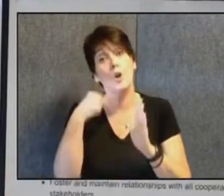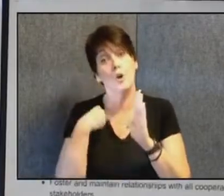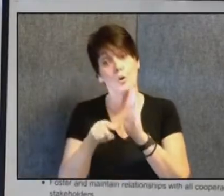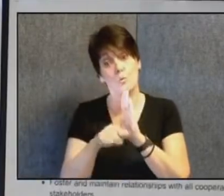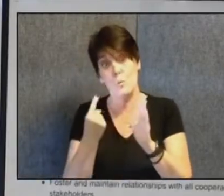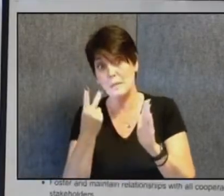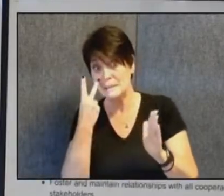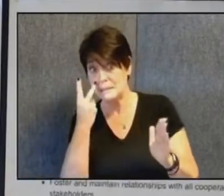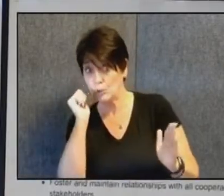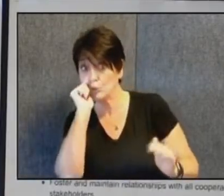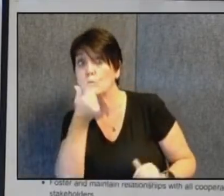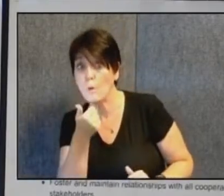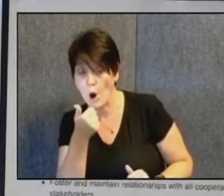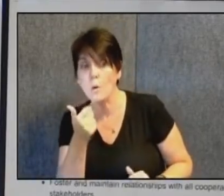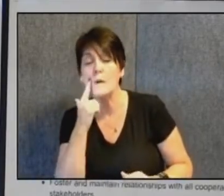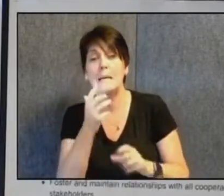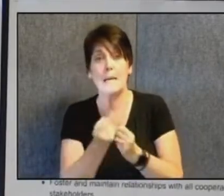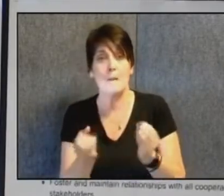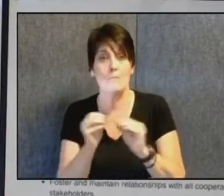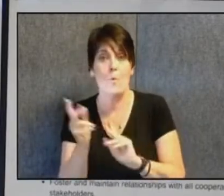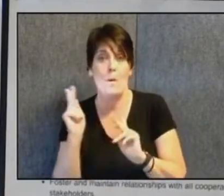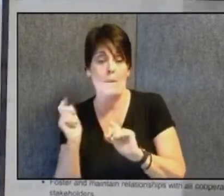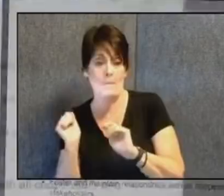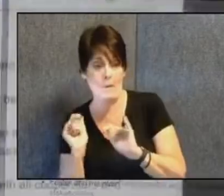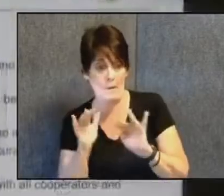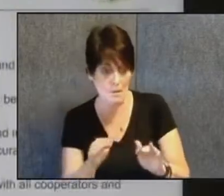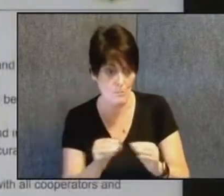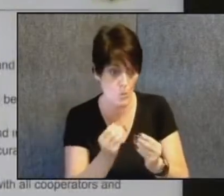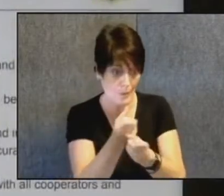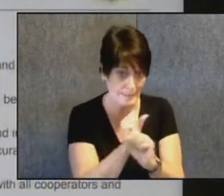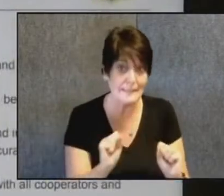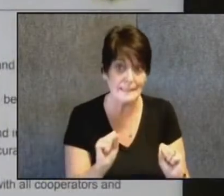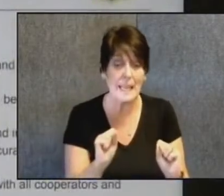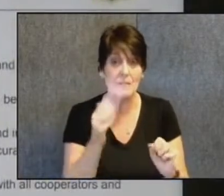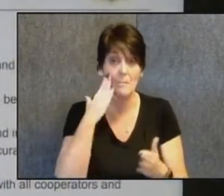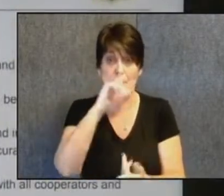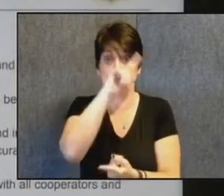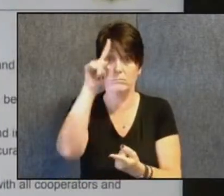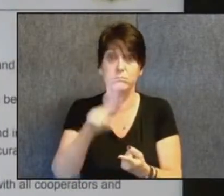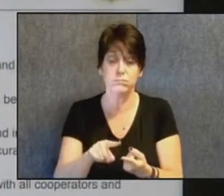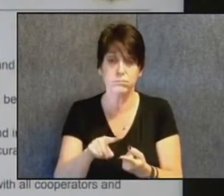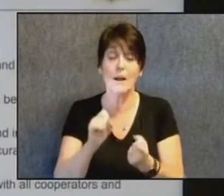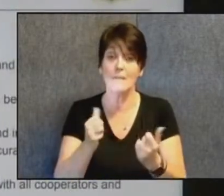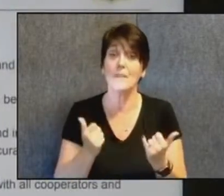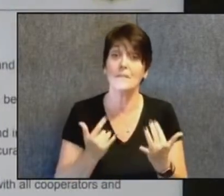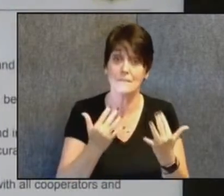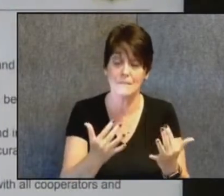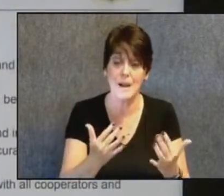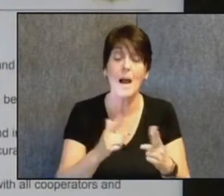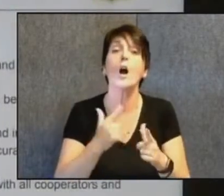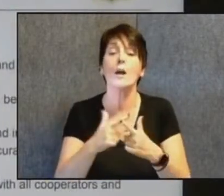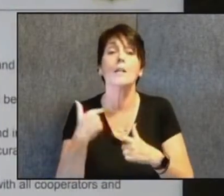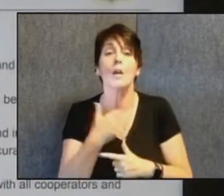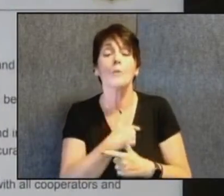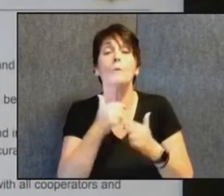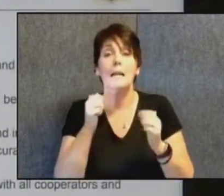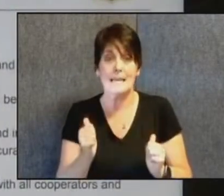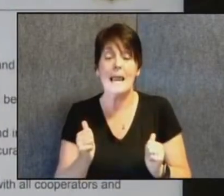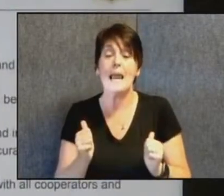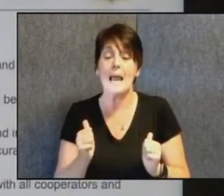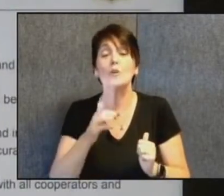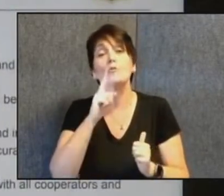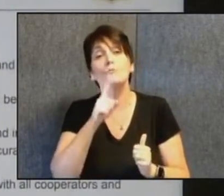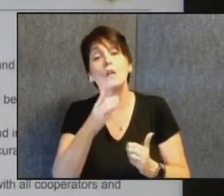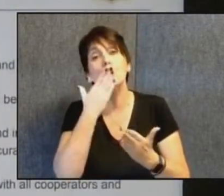into tomorrow, we'll be able to get a lot more resources in there safely due to the decrease in fire activity, and we'll be able to affect a lot